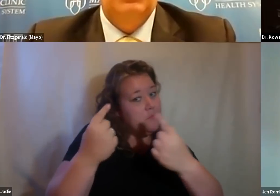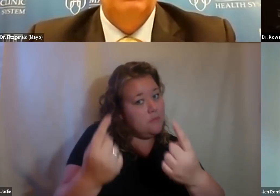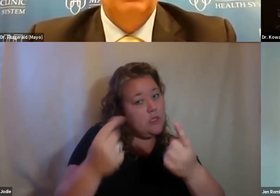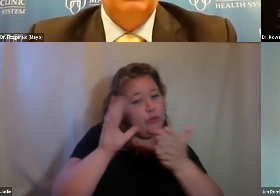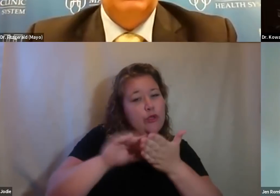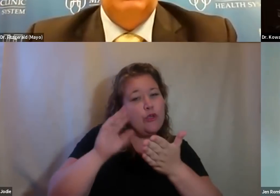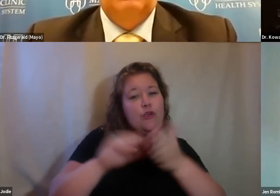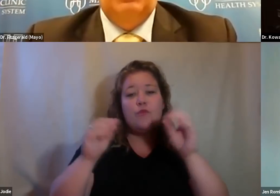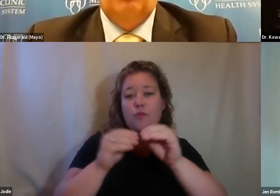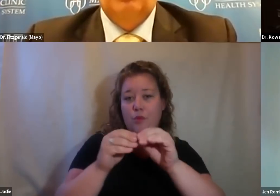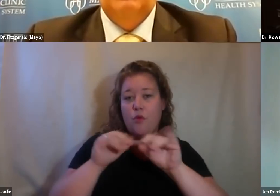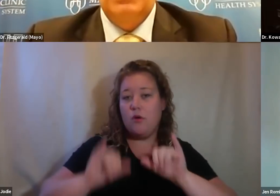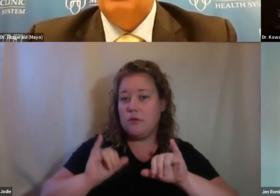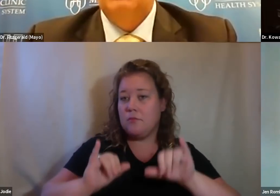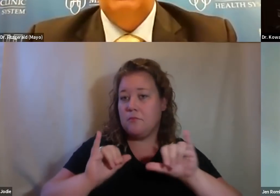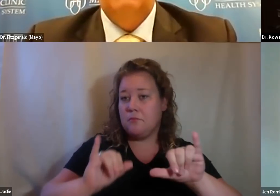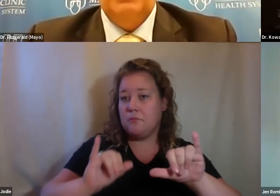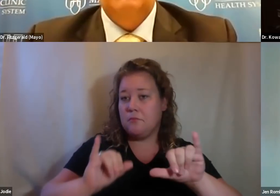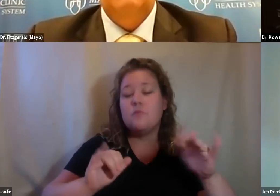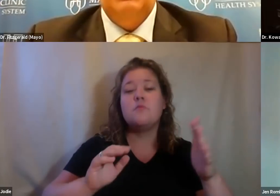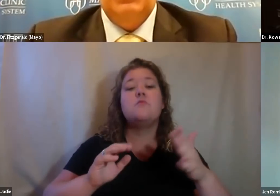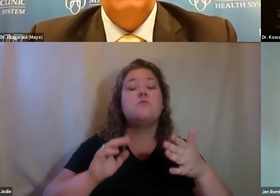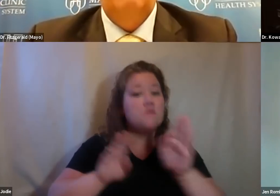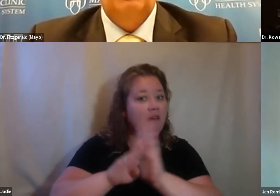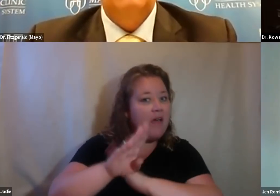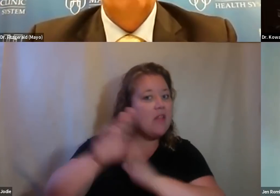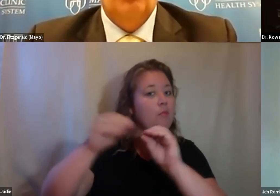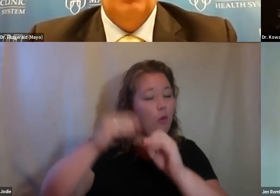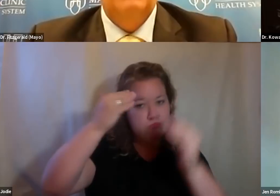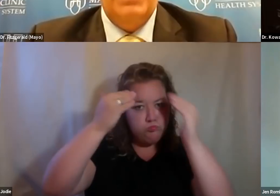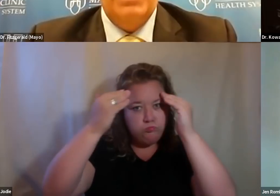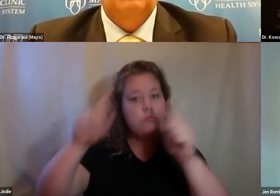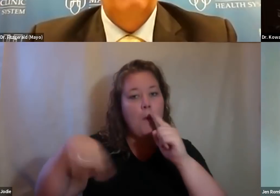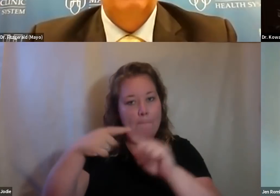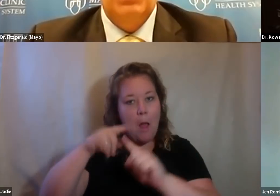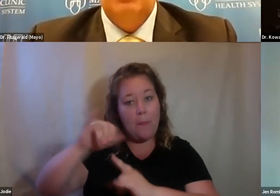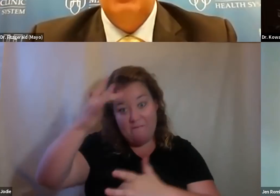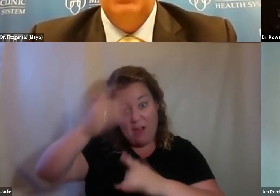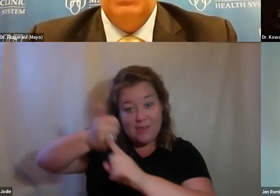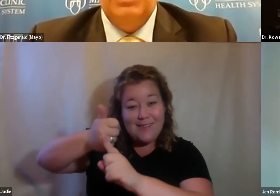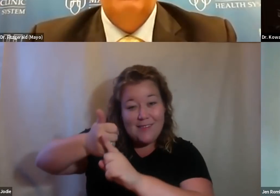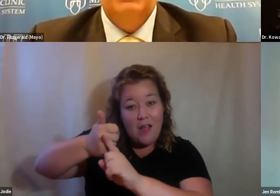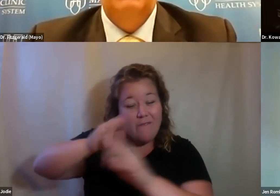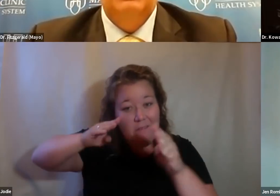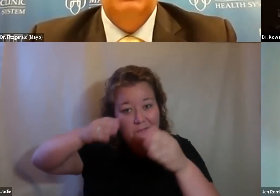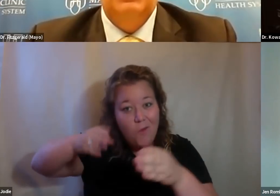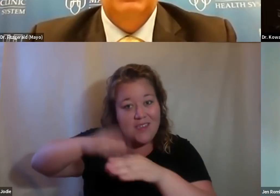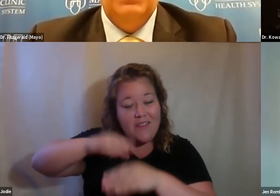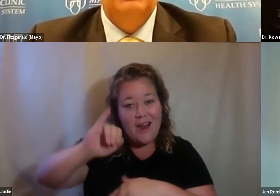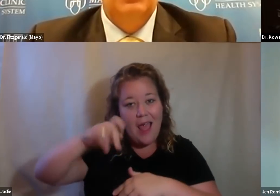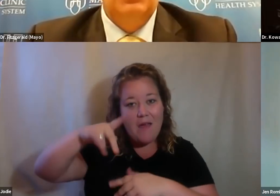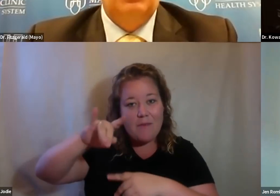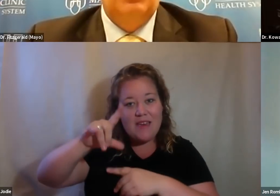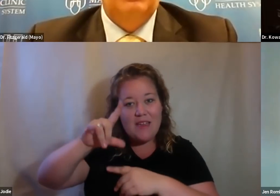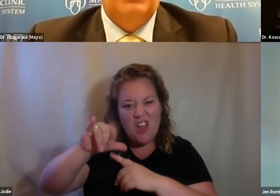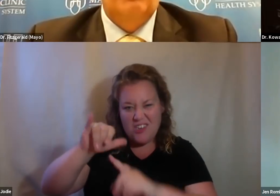we got more knowledge with the virus, I think focusing more on the actual epidemiology and having that